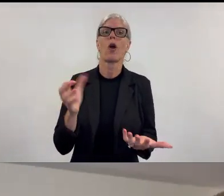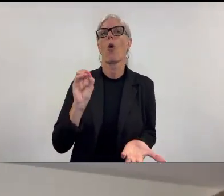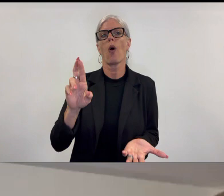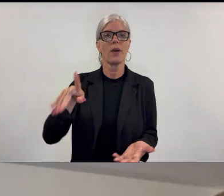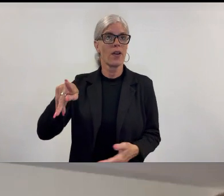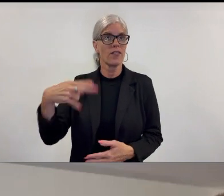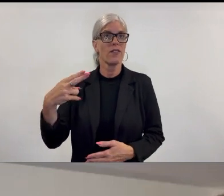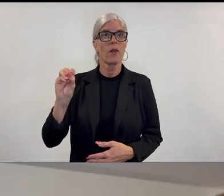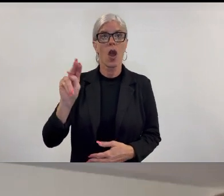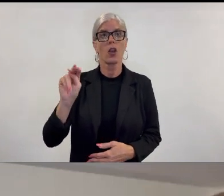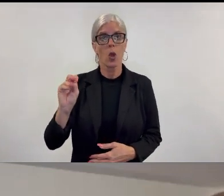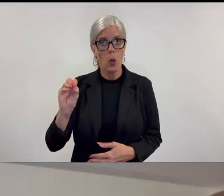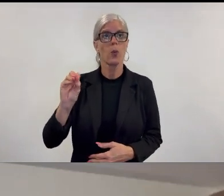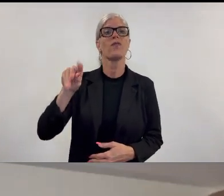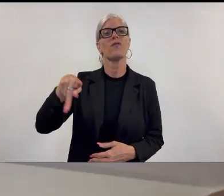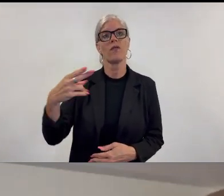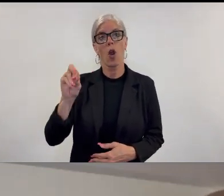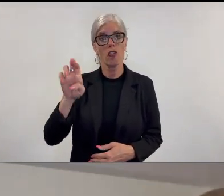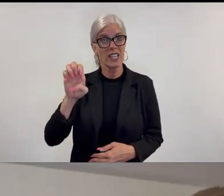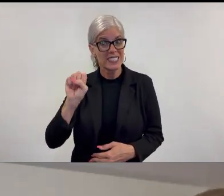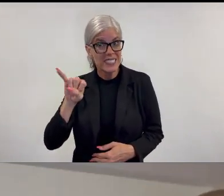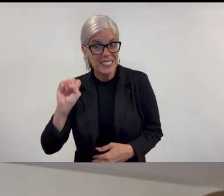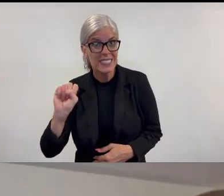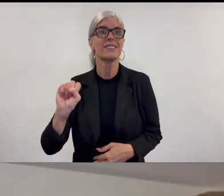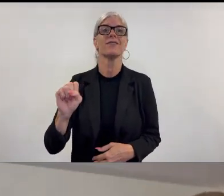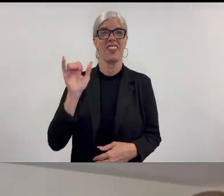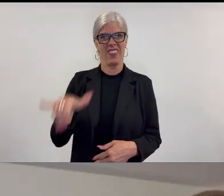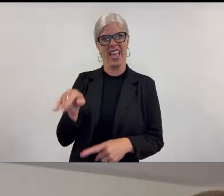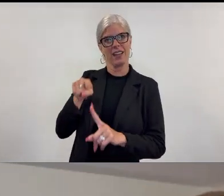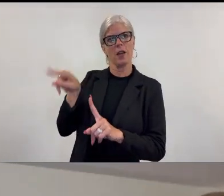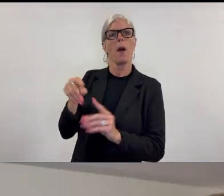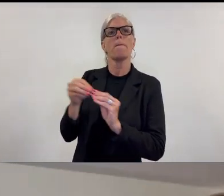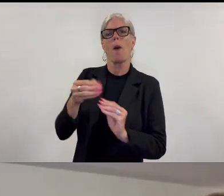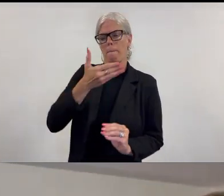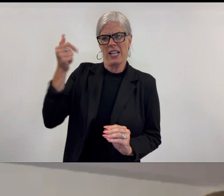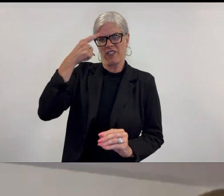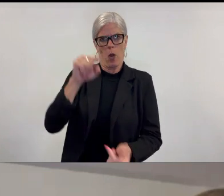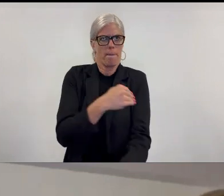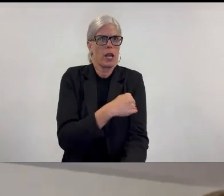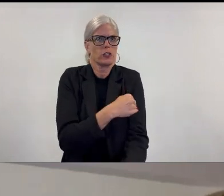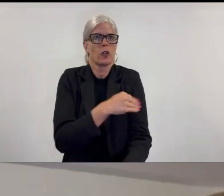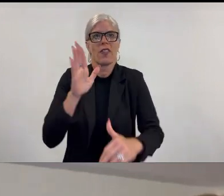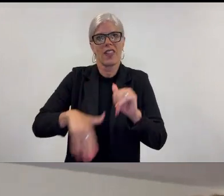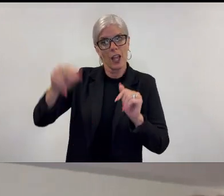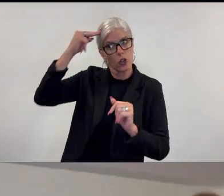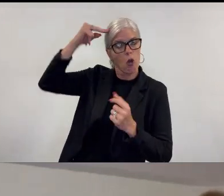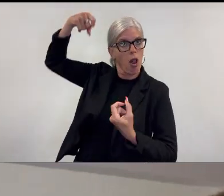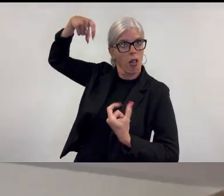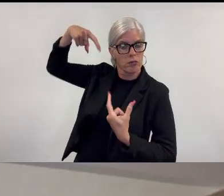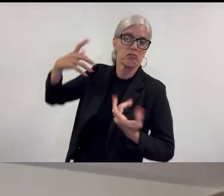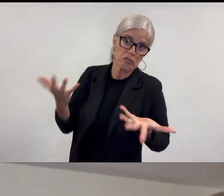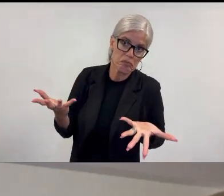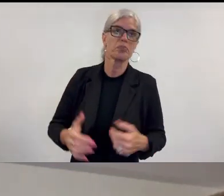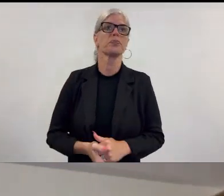we do physical modalities. I didn't mention the TENS,